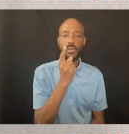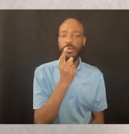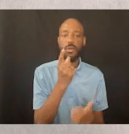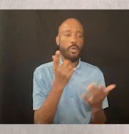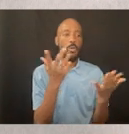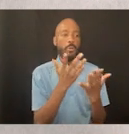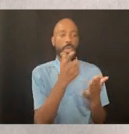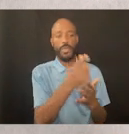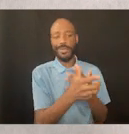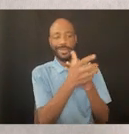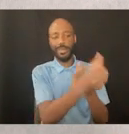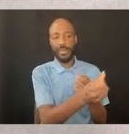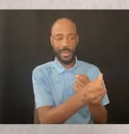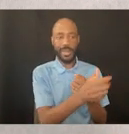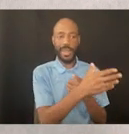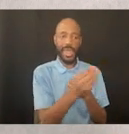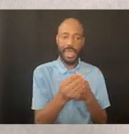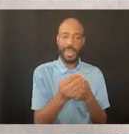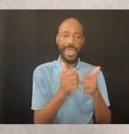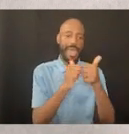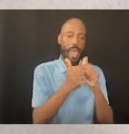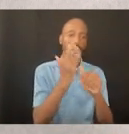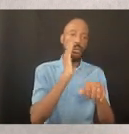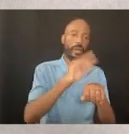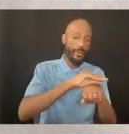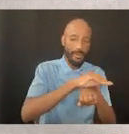and what effect they're having on their environment.